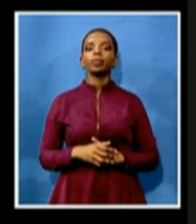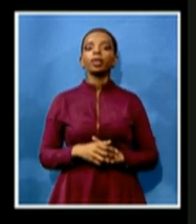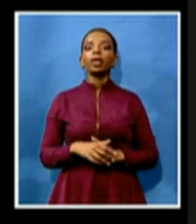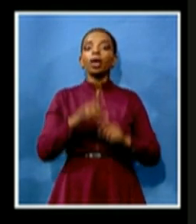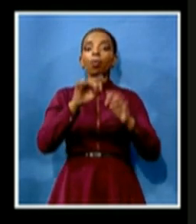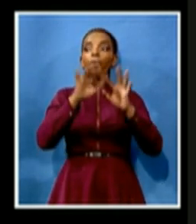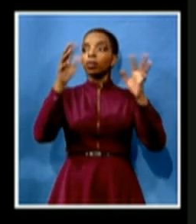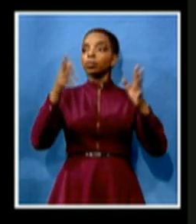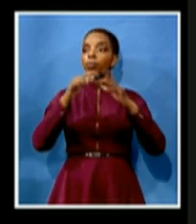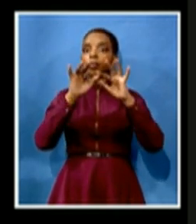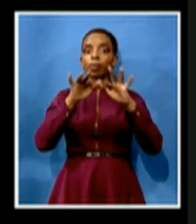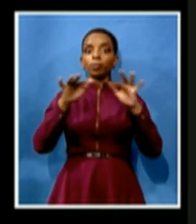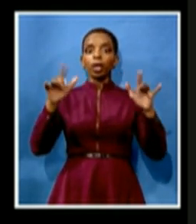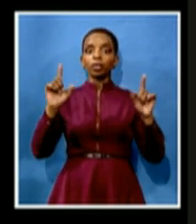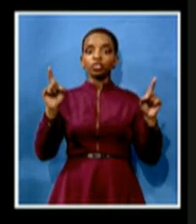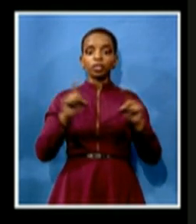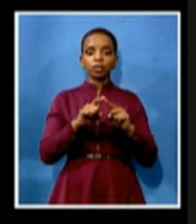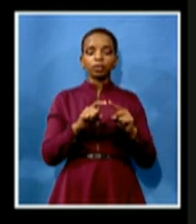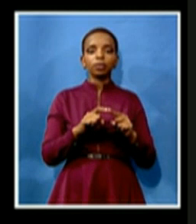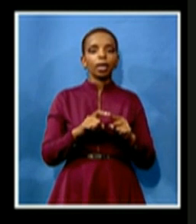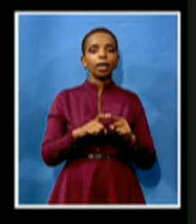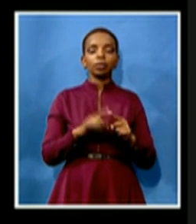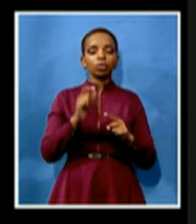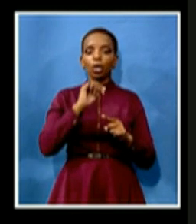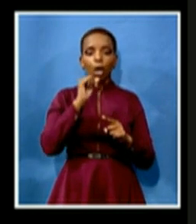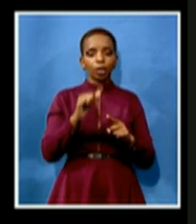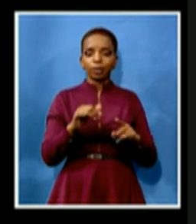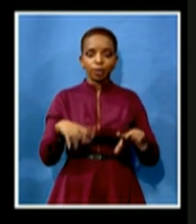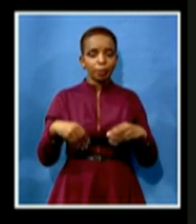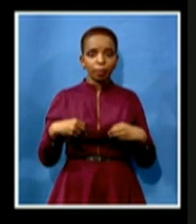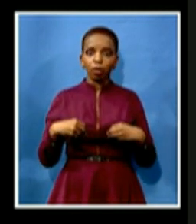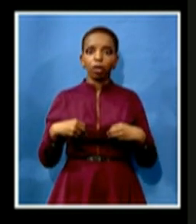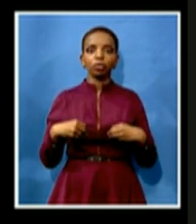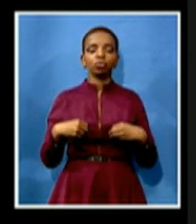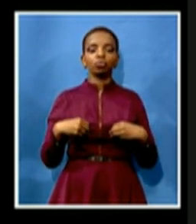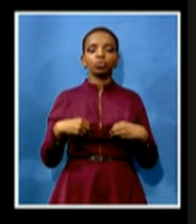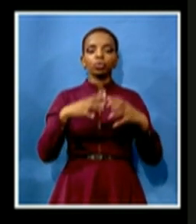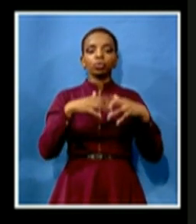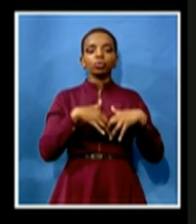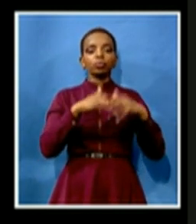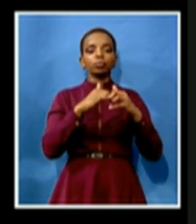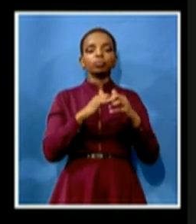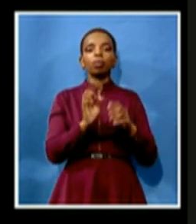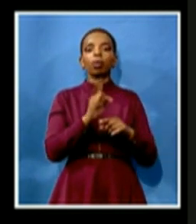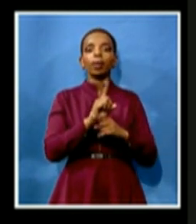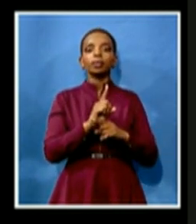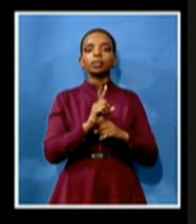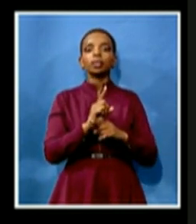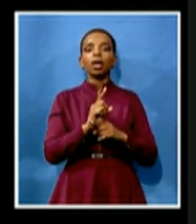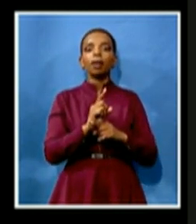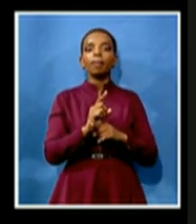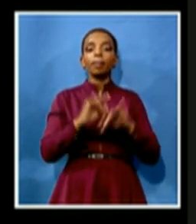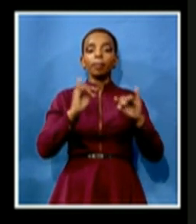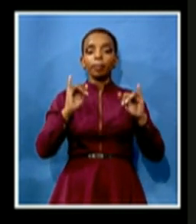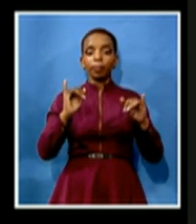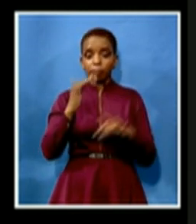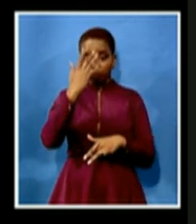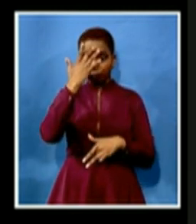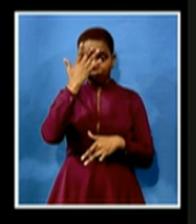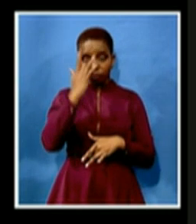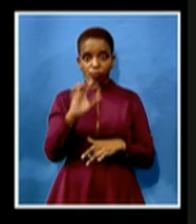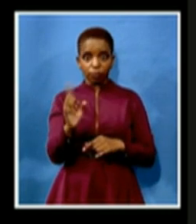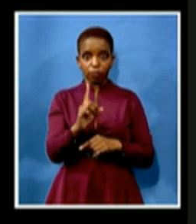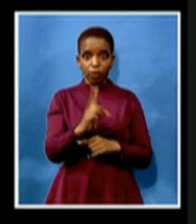developing severe infections or serious infections of any sort. So these are people who would possibly never even test